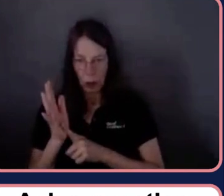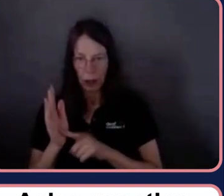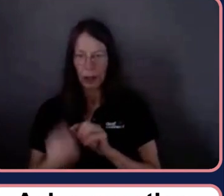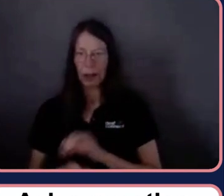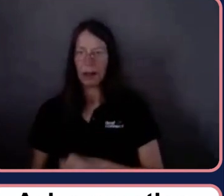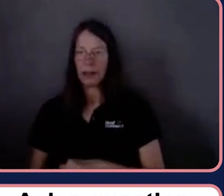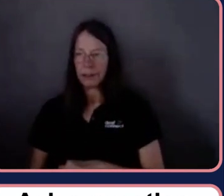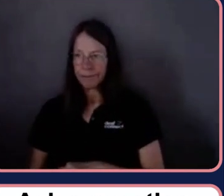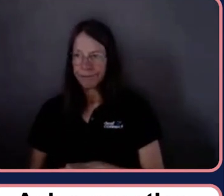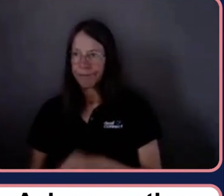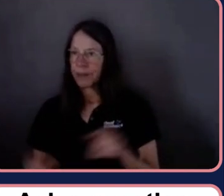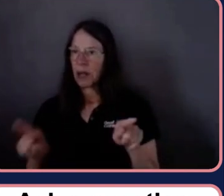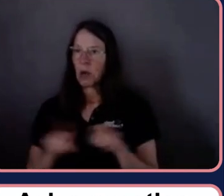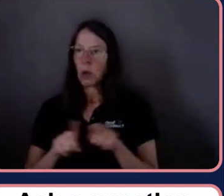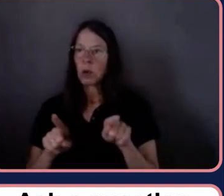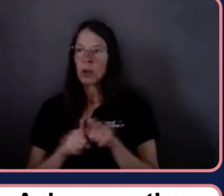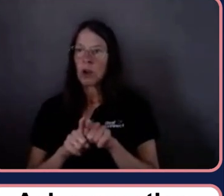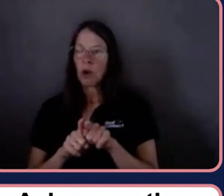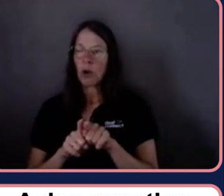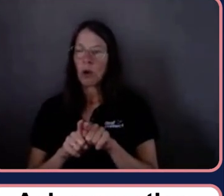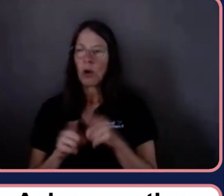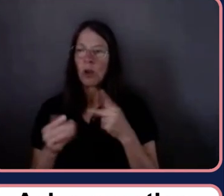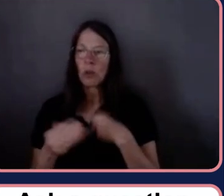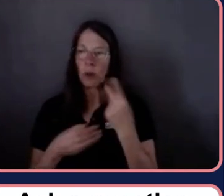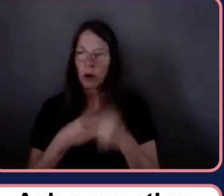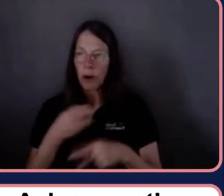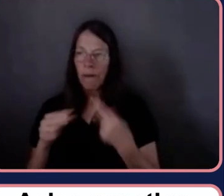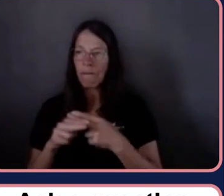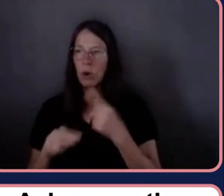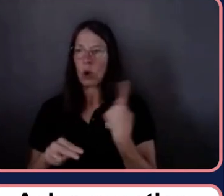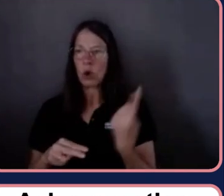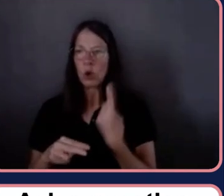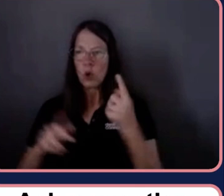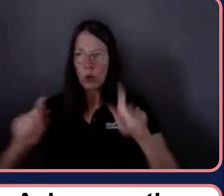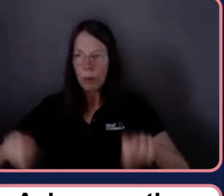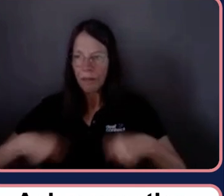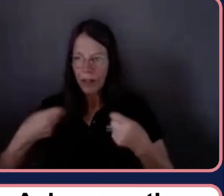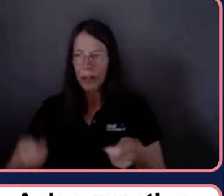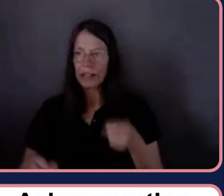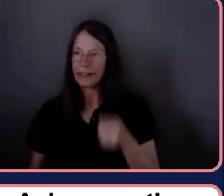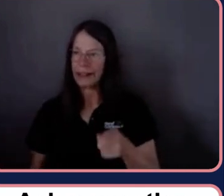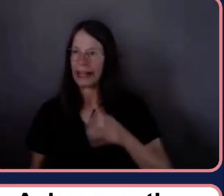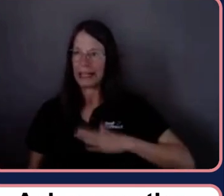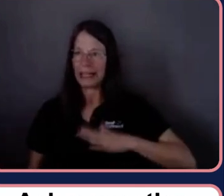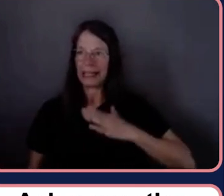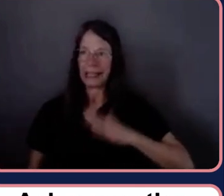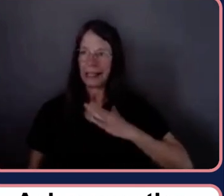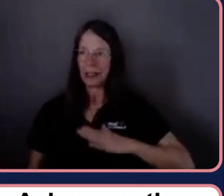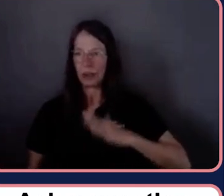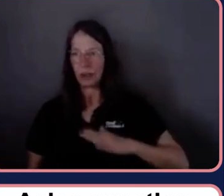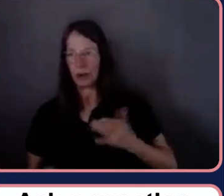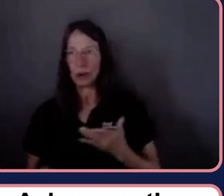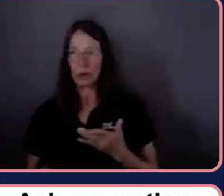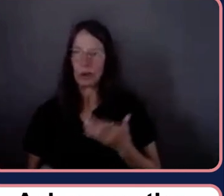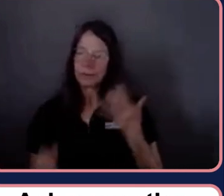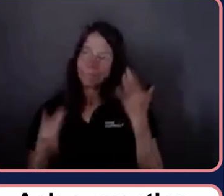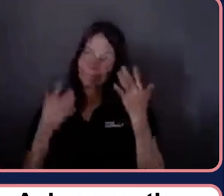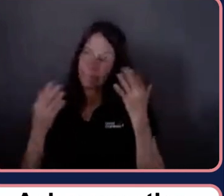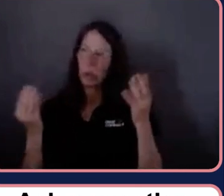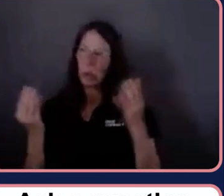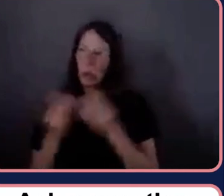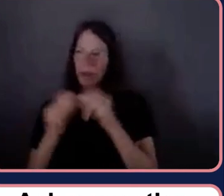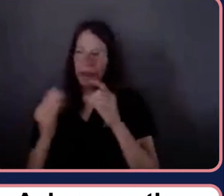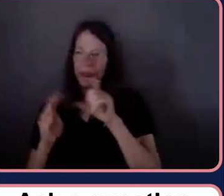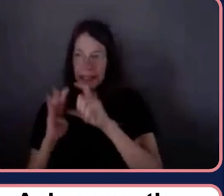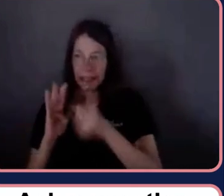who delivers it is also something that will have to be worked through with the disability community. So